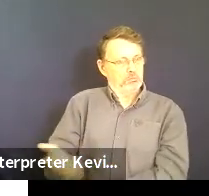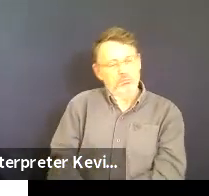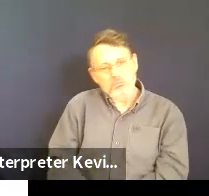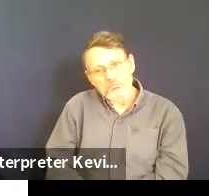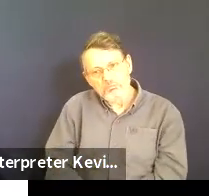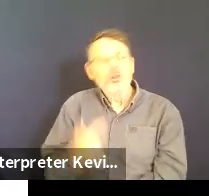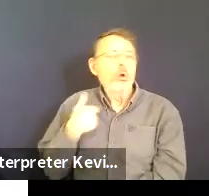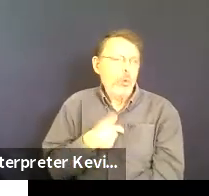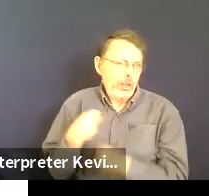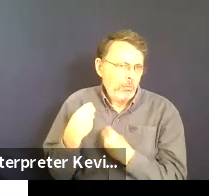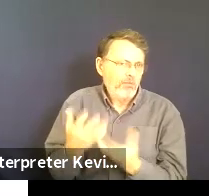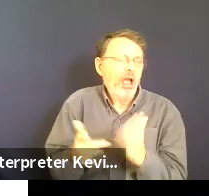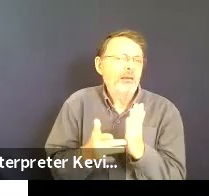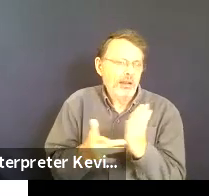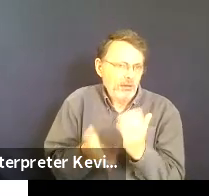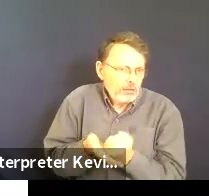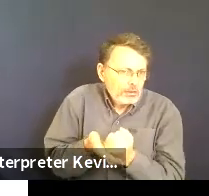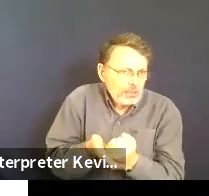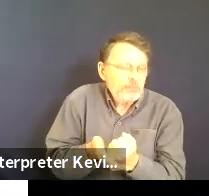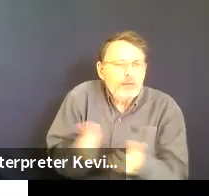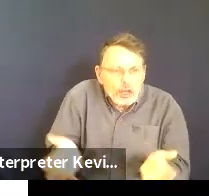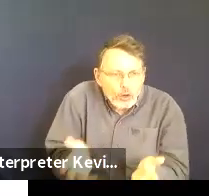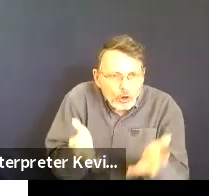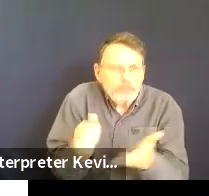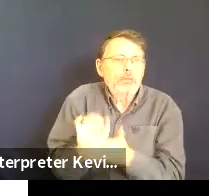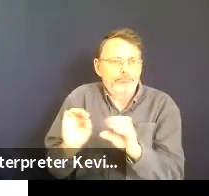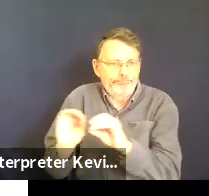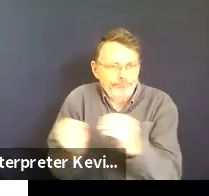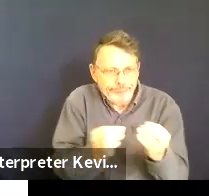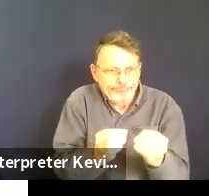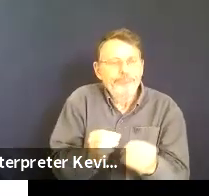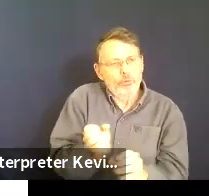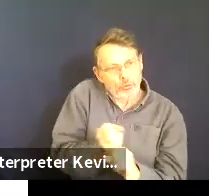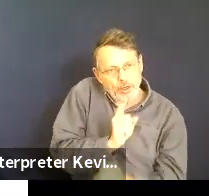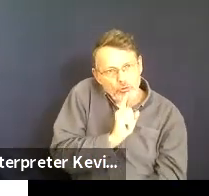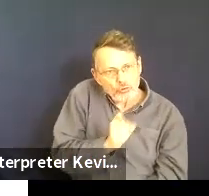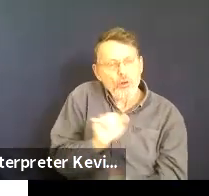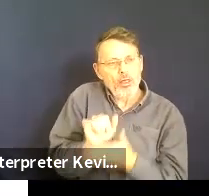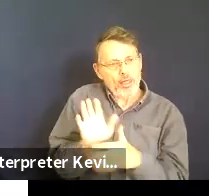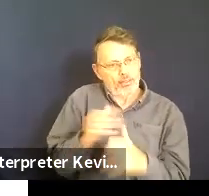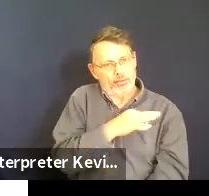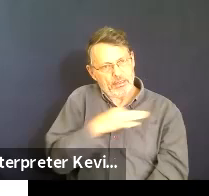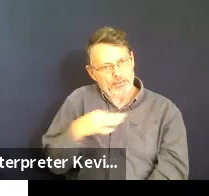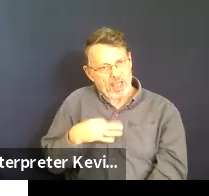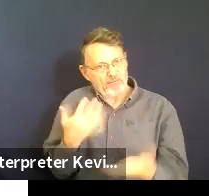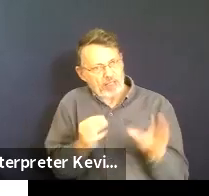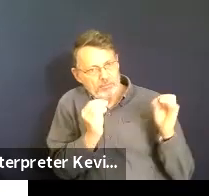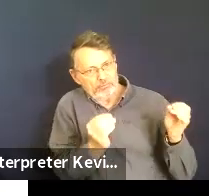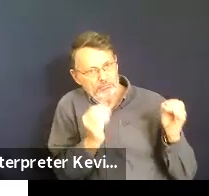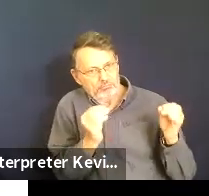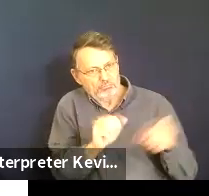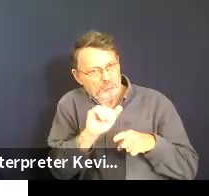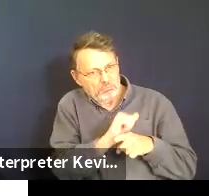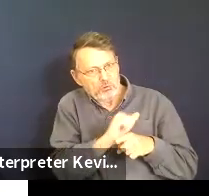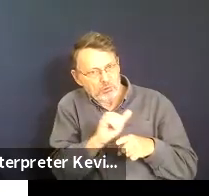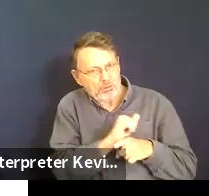provide technical assistance, encouraging covered entities to assure that their staff is trained. OCR